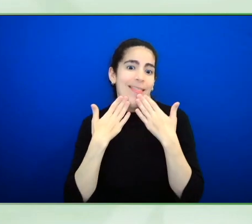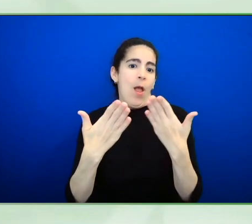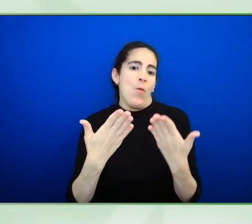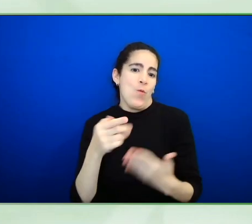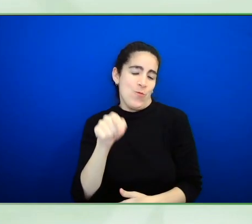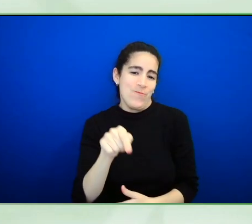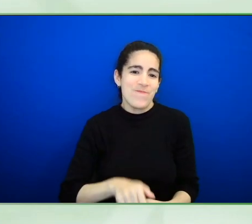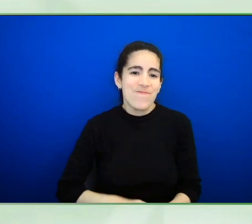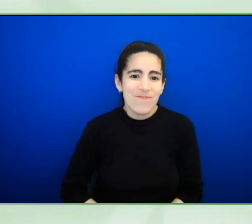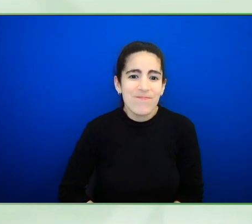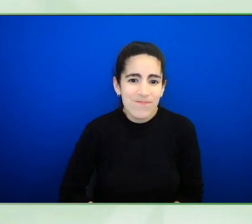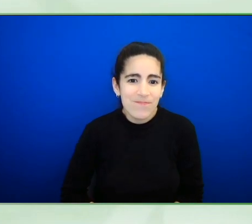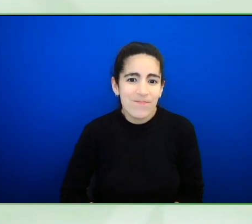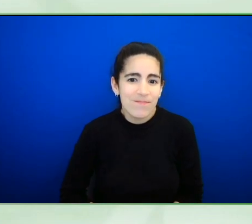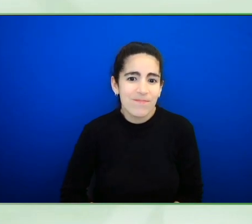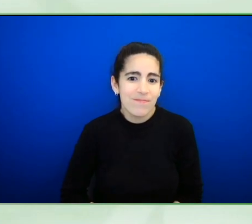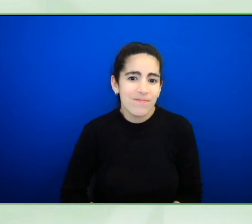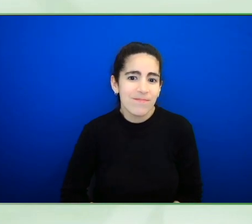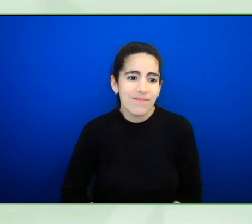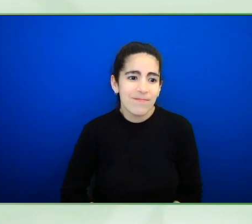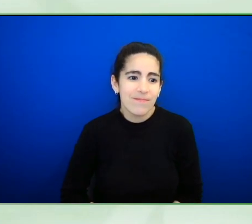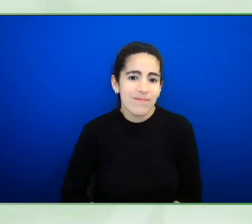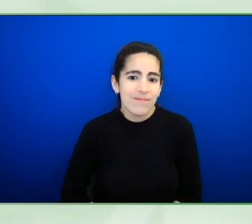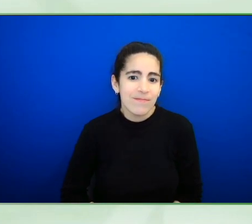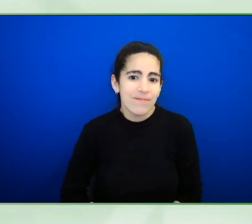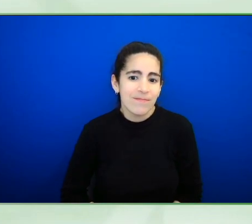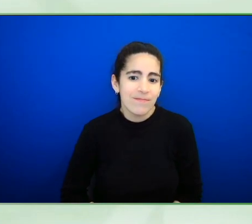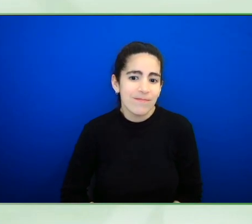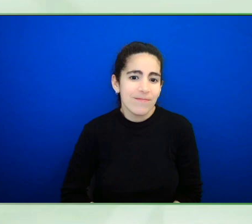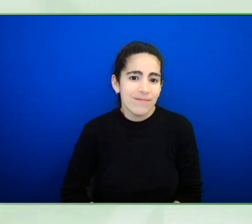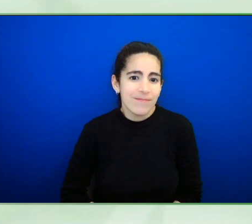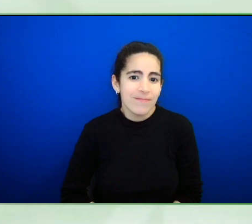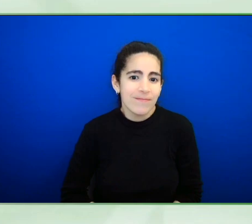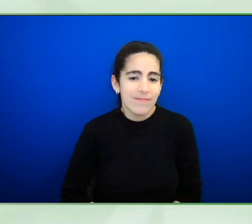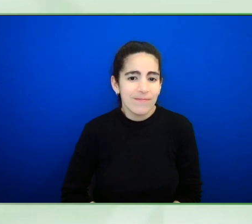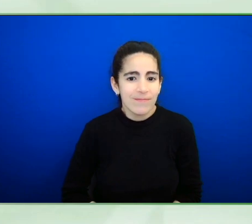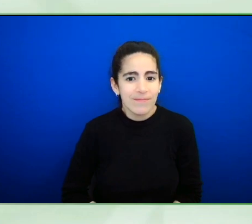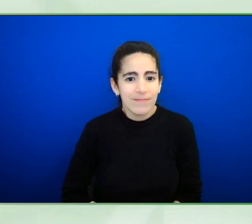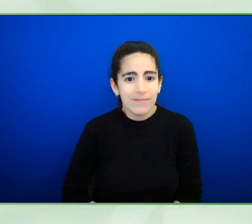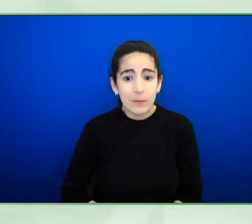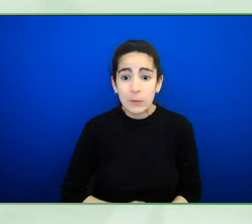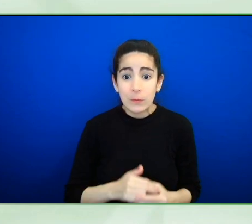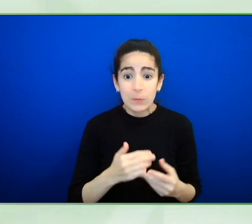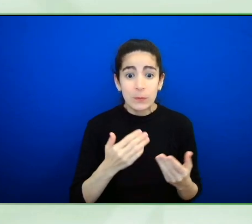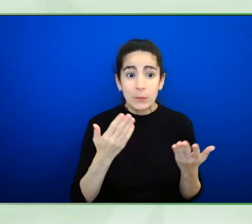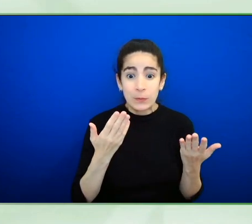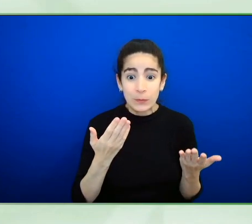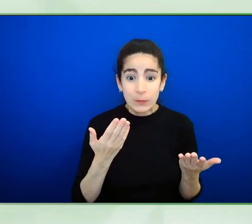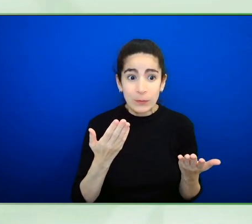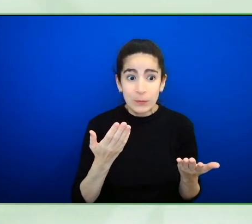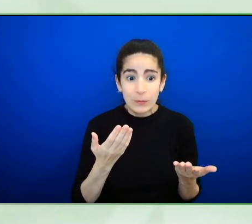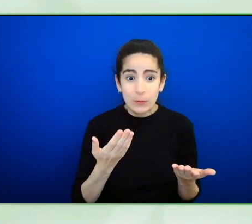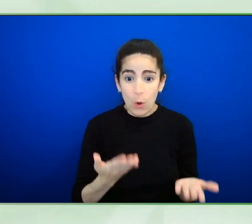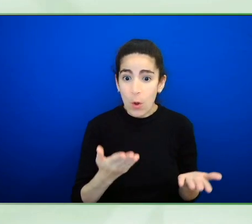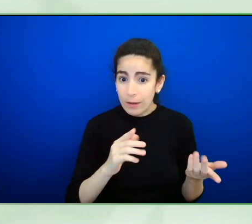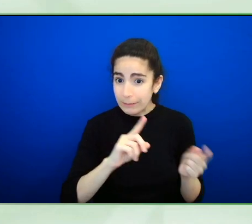being leveraged with, and we'll come to that in the questions, potential for the future and thinking about sustainability and